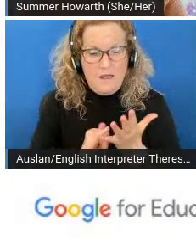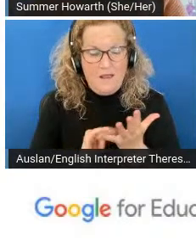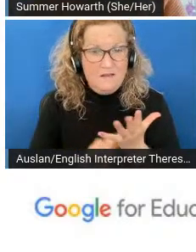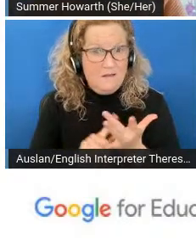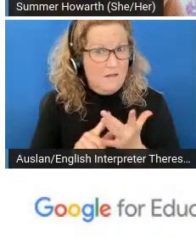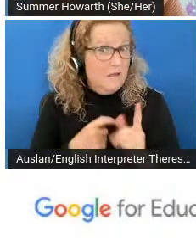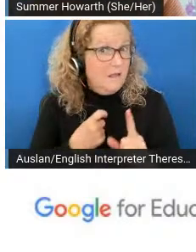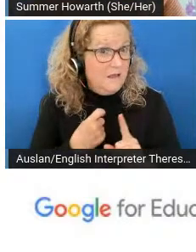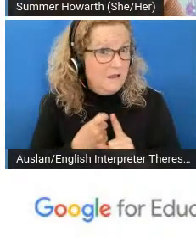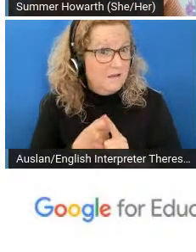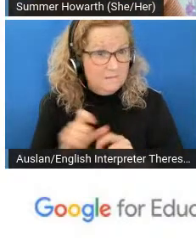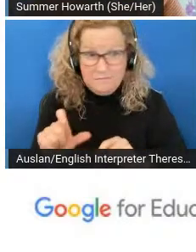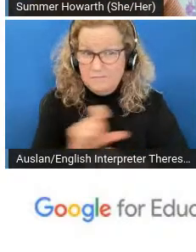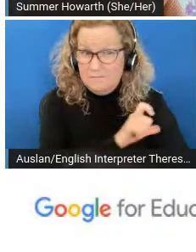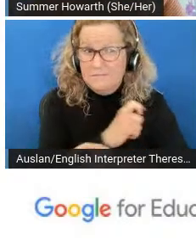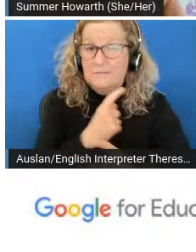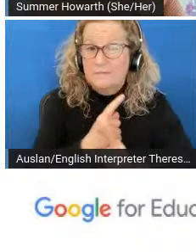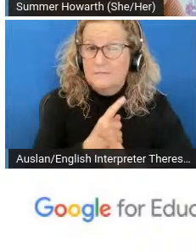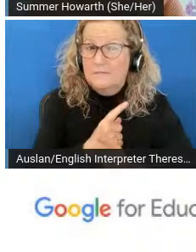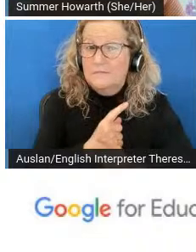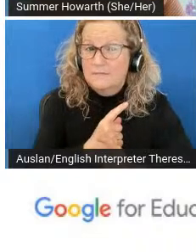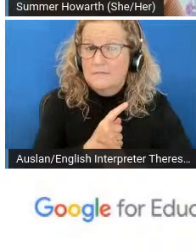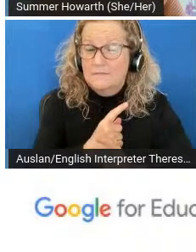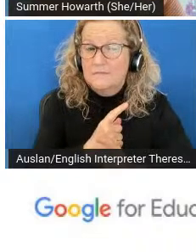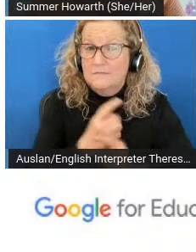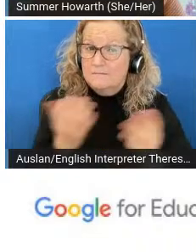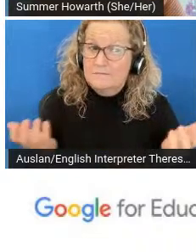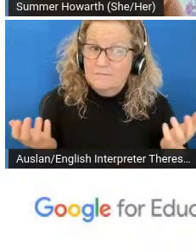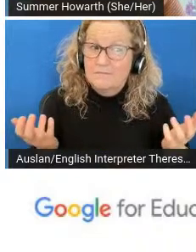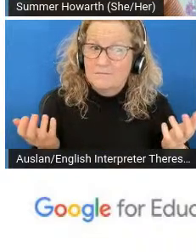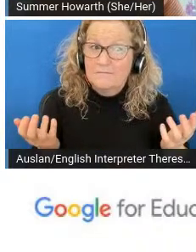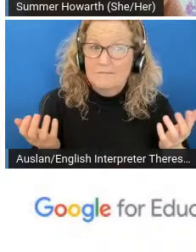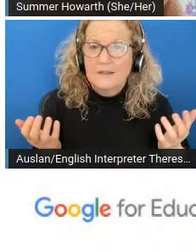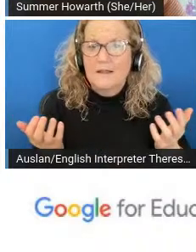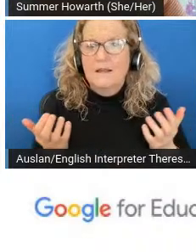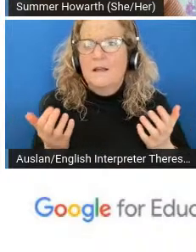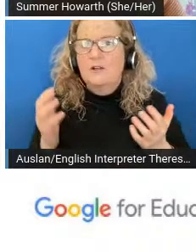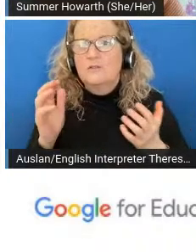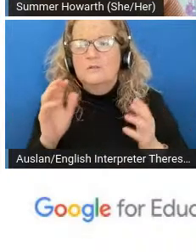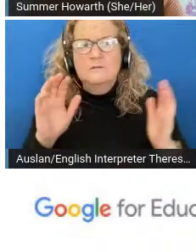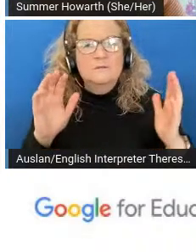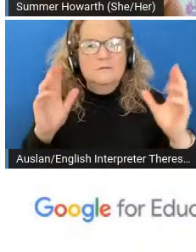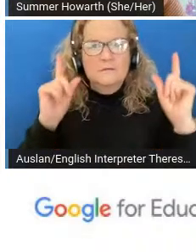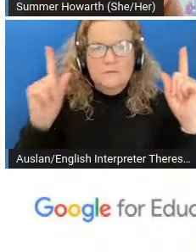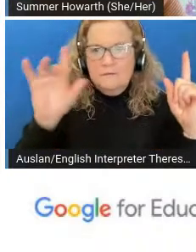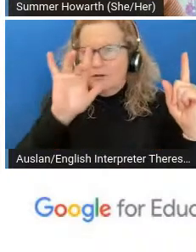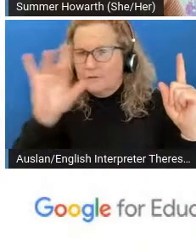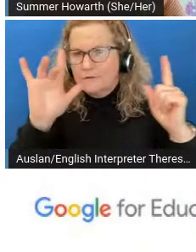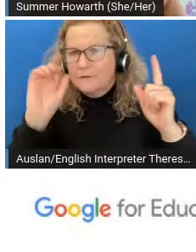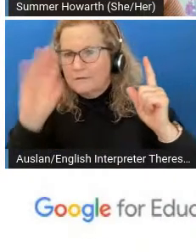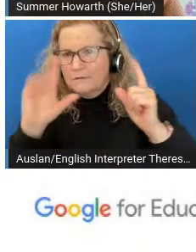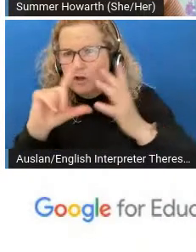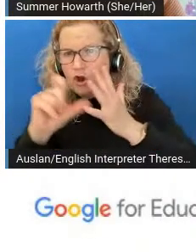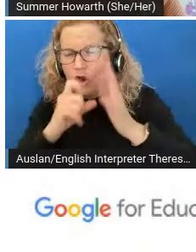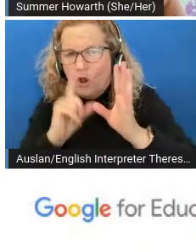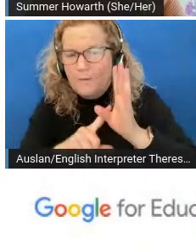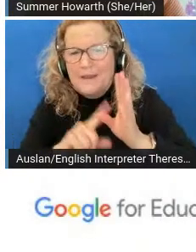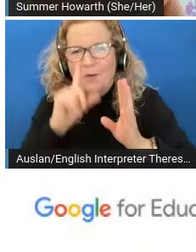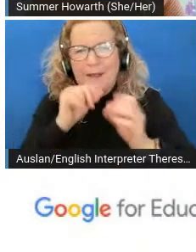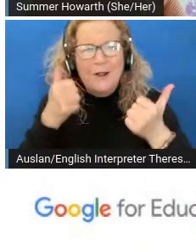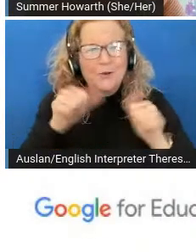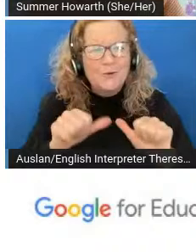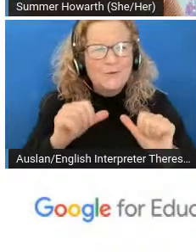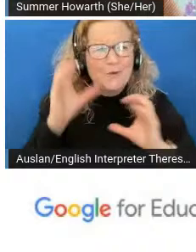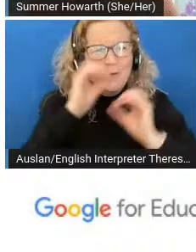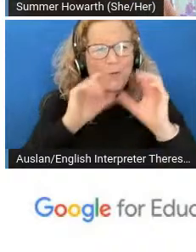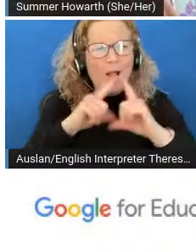because rather than doing the hack of putting copy on the end, the much more effective way to do it is to use Google Classroom. So